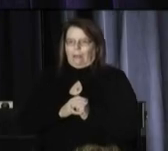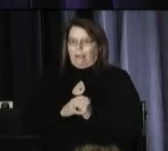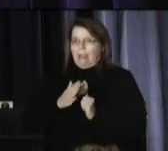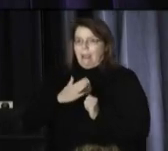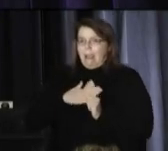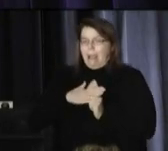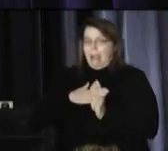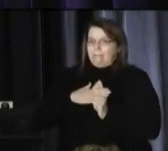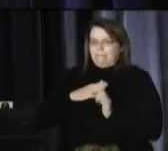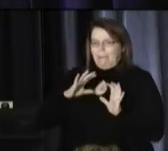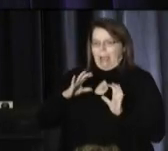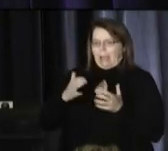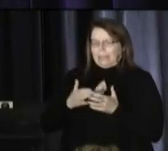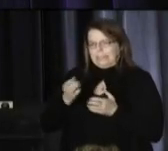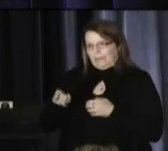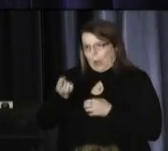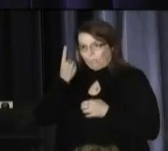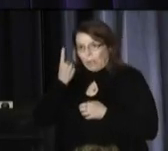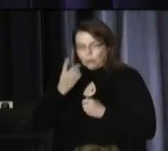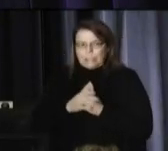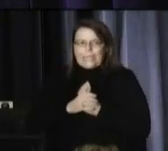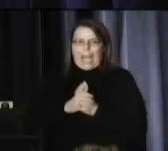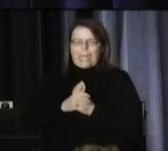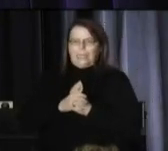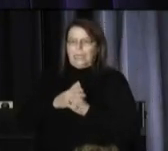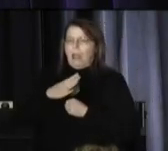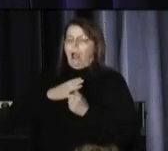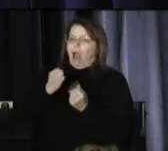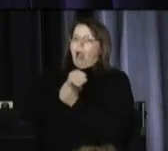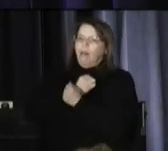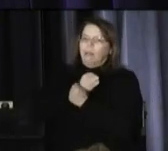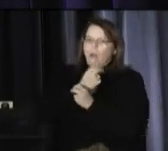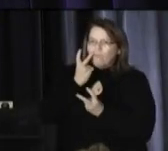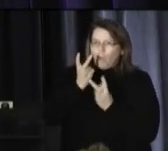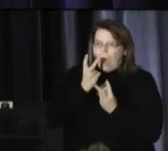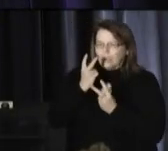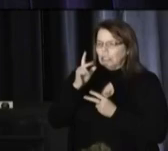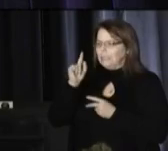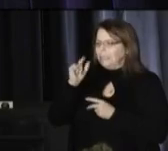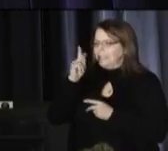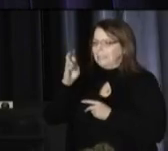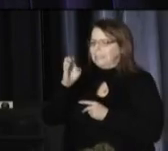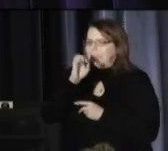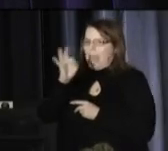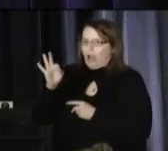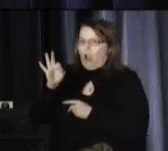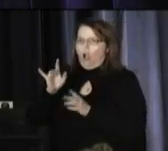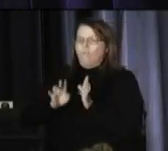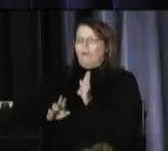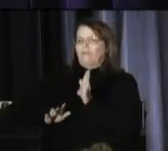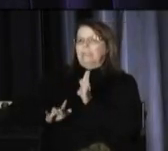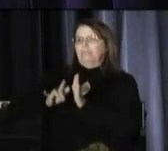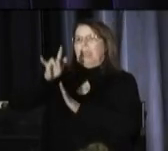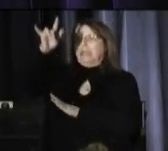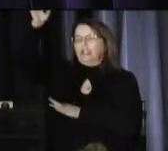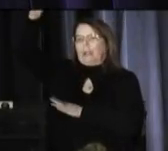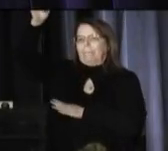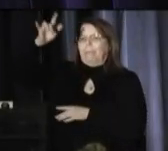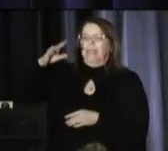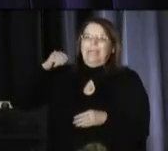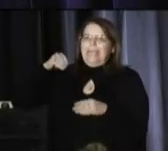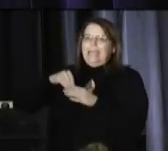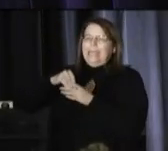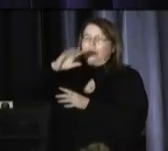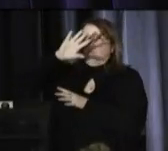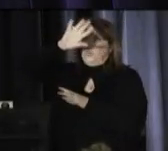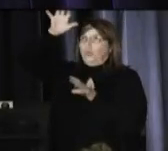sphere of understanding. I love watching takeoffs of spaceships into the ether. And